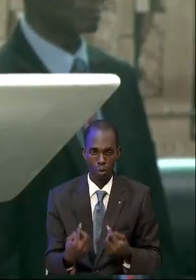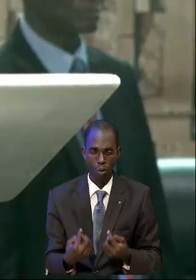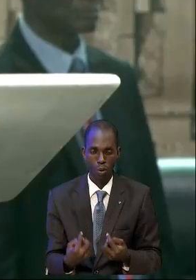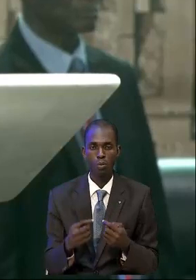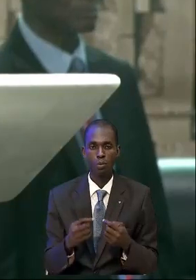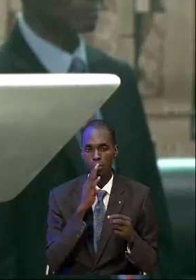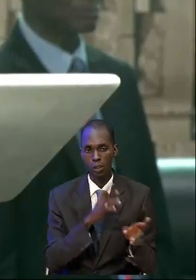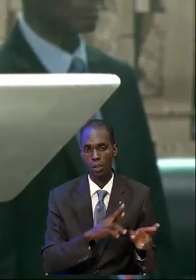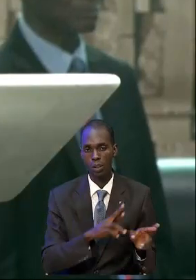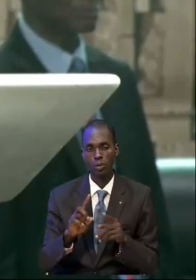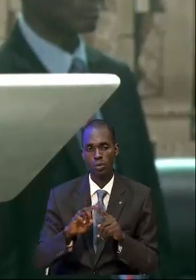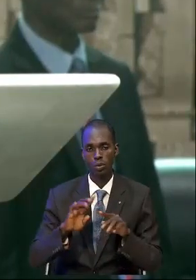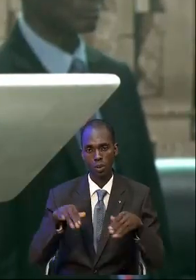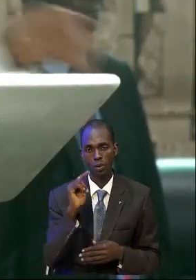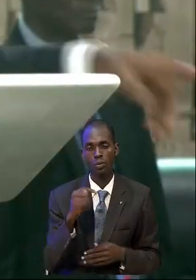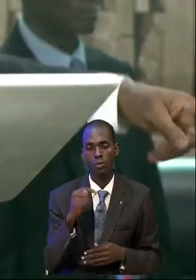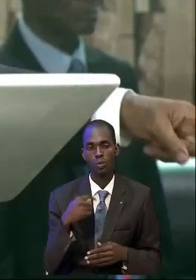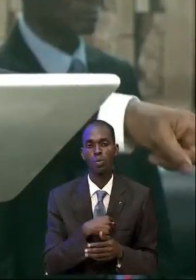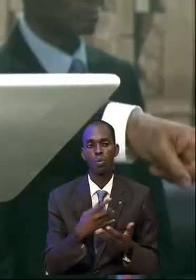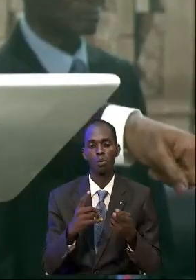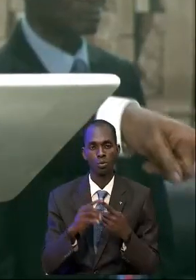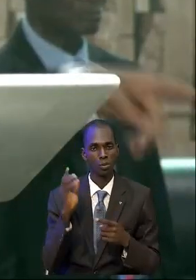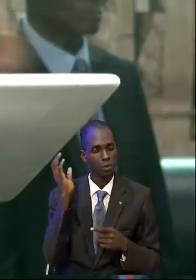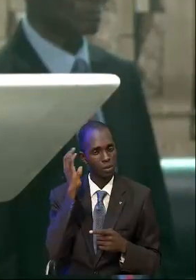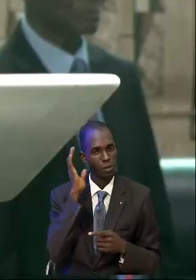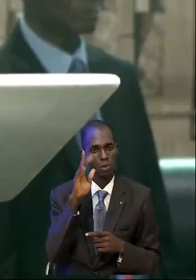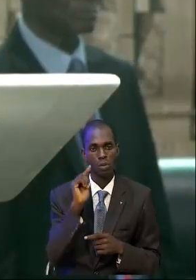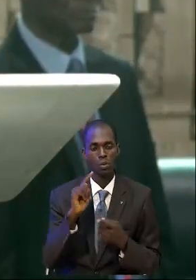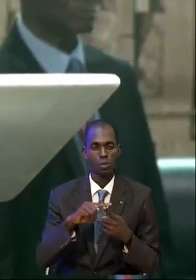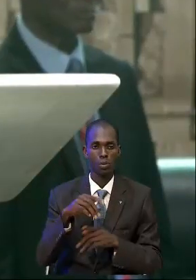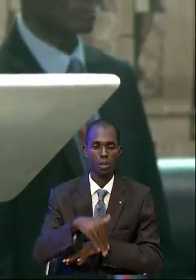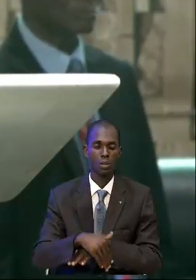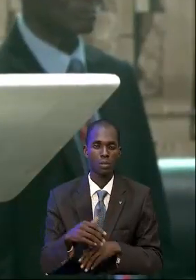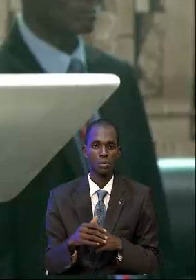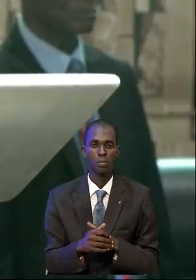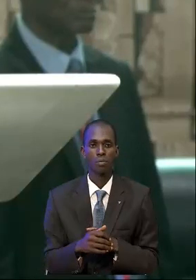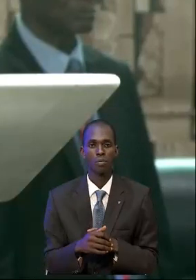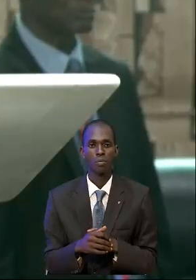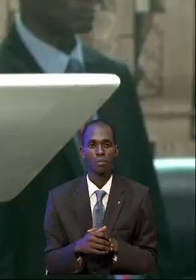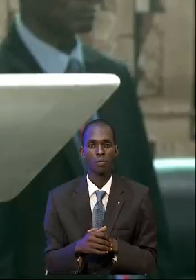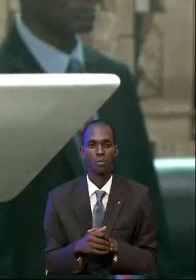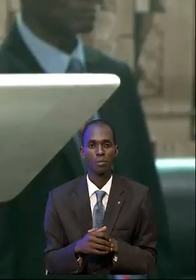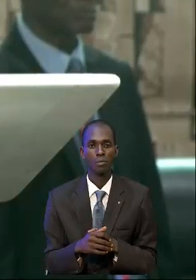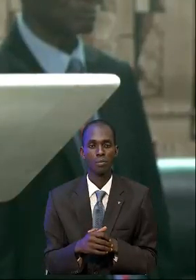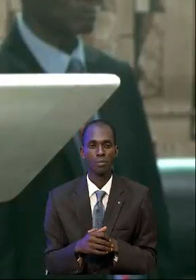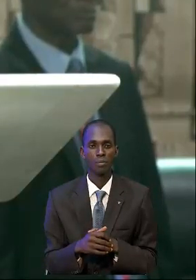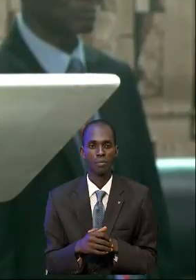problem. Come to hall 6 and let's hear your testimony tonight.